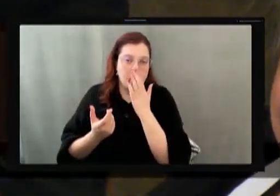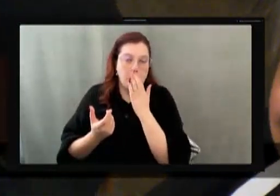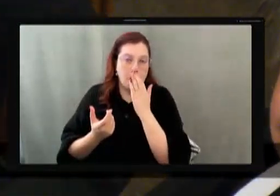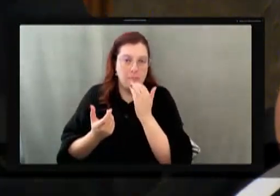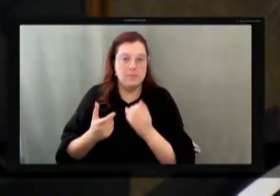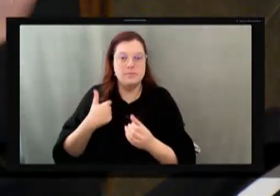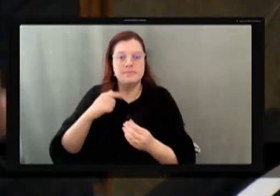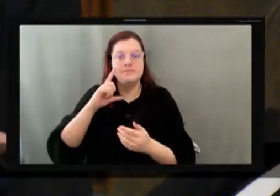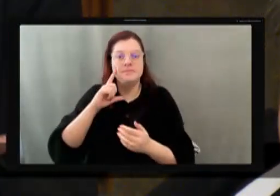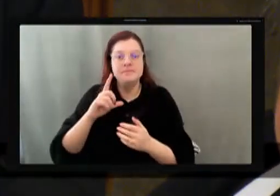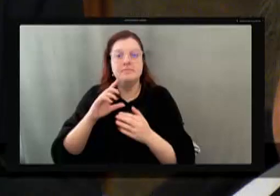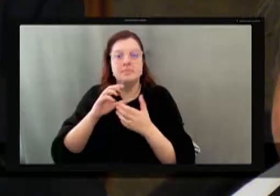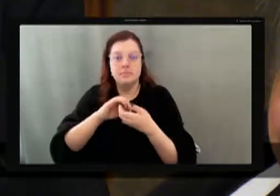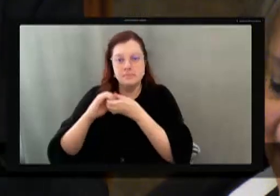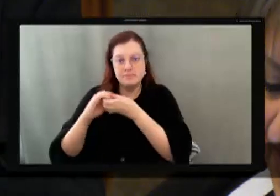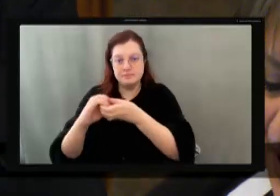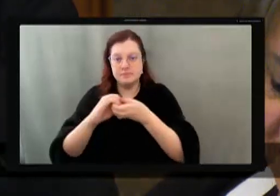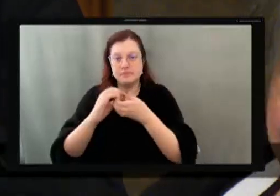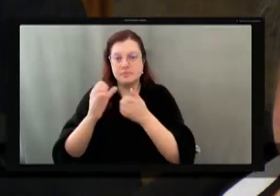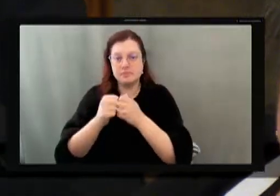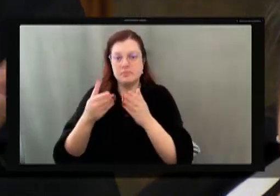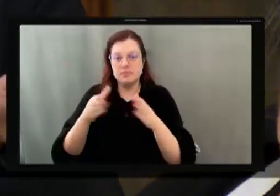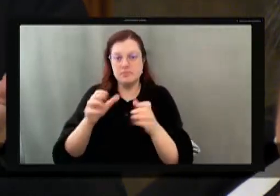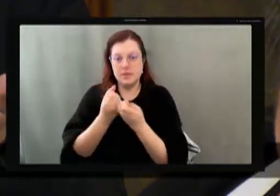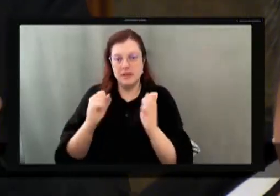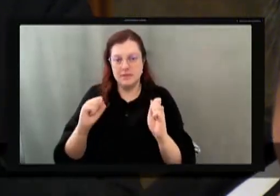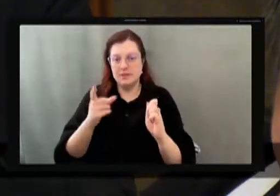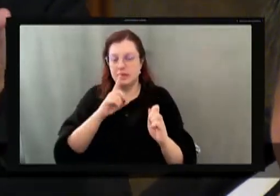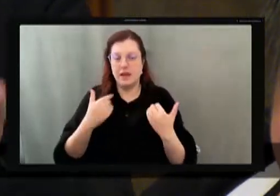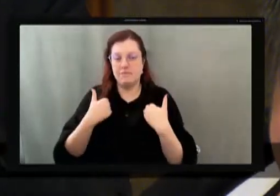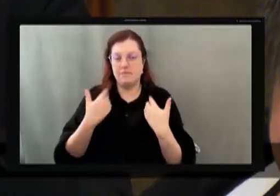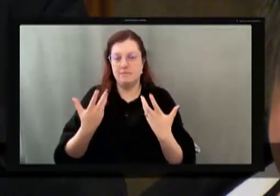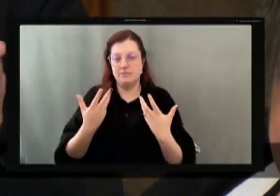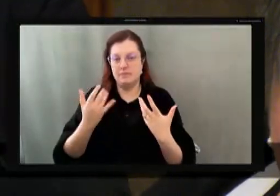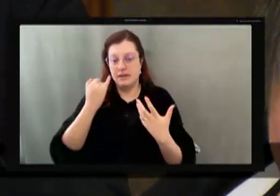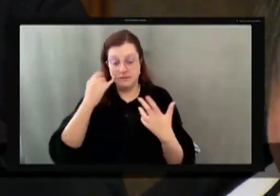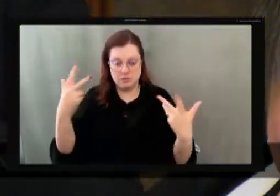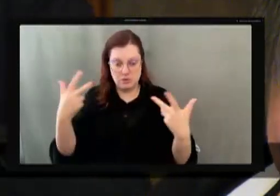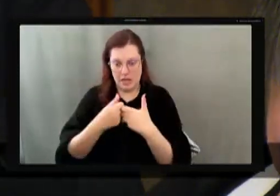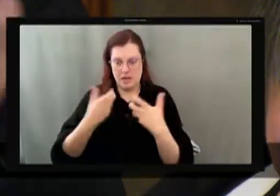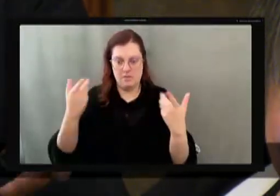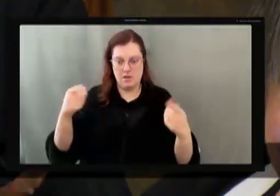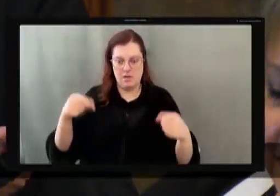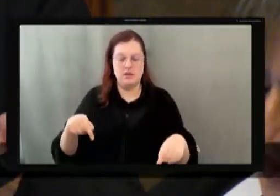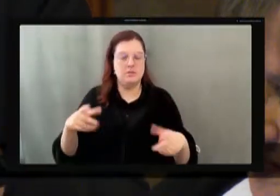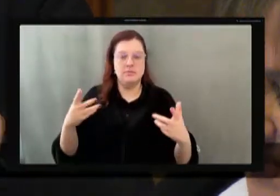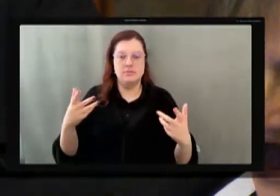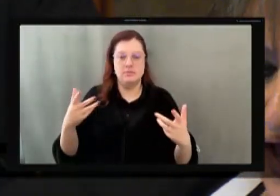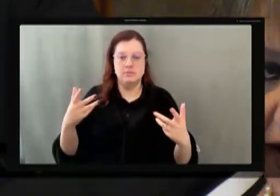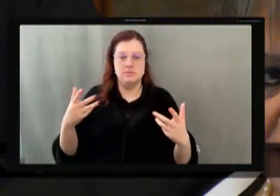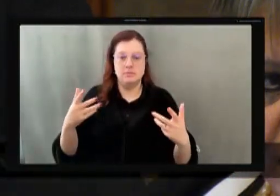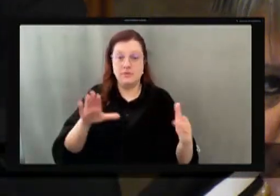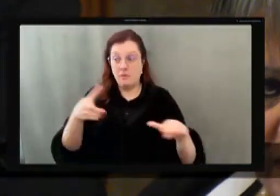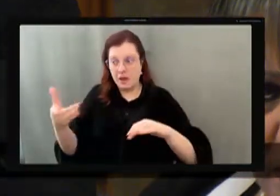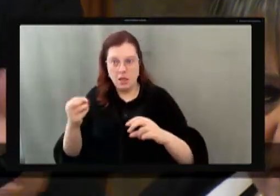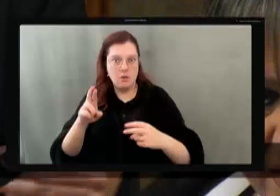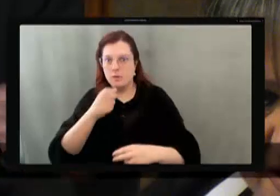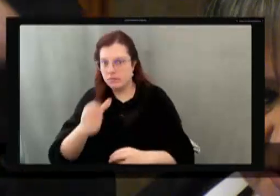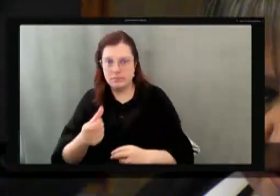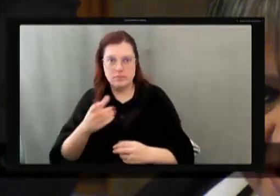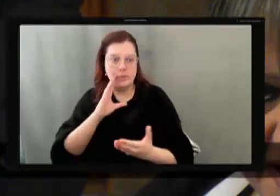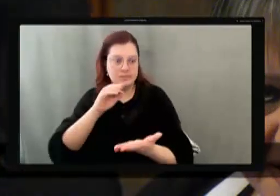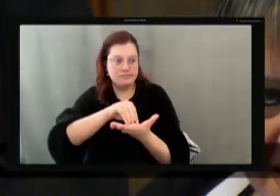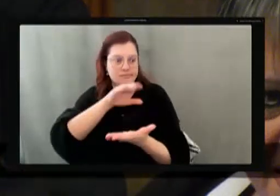safety would be great if there was some way to, you know, if there's any kind of wreck, whether fatal or otherwise, that it gets logged and